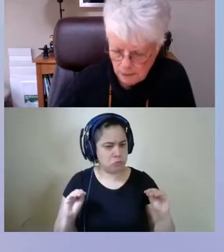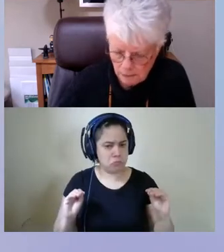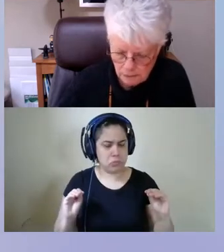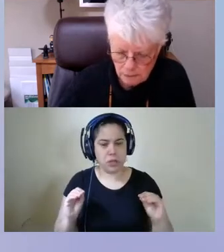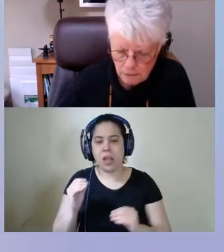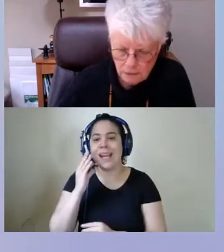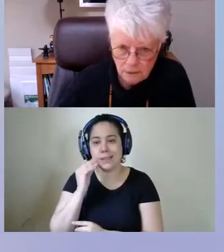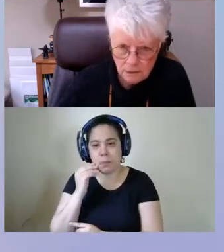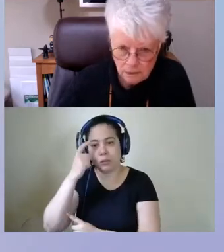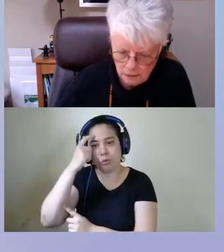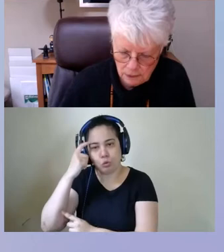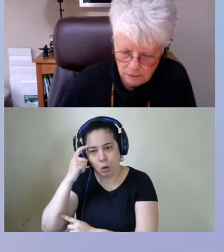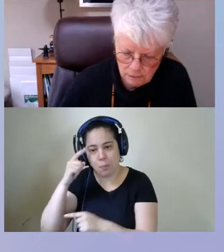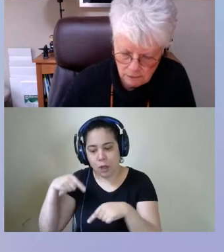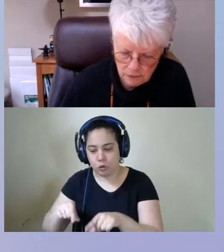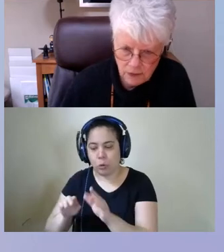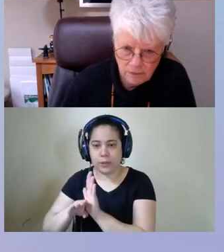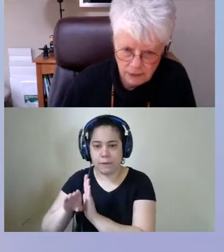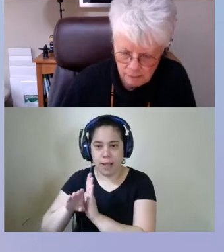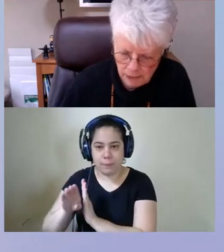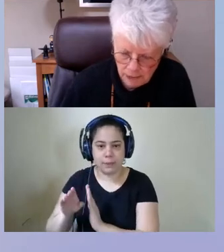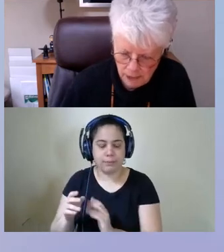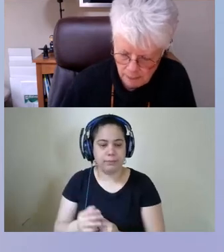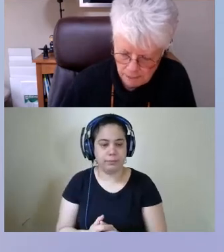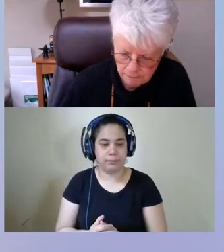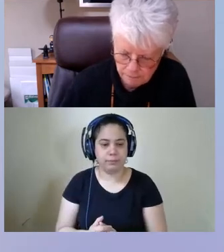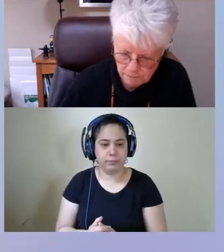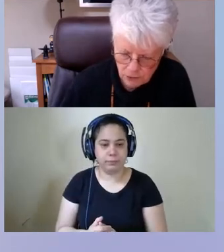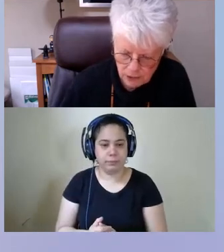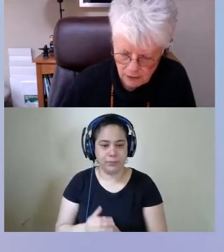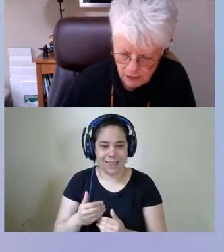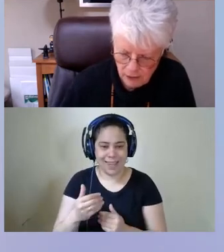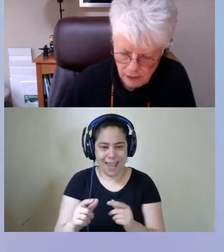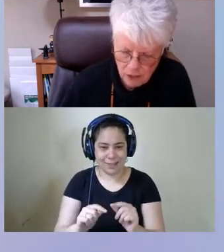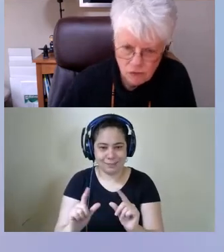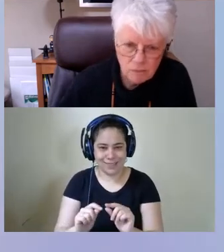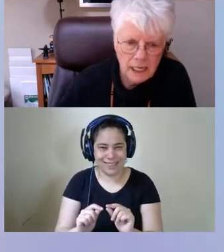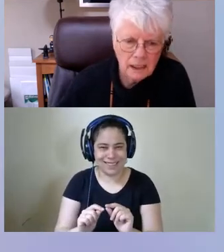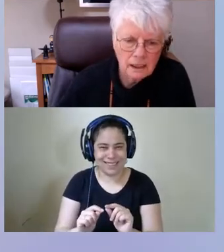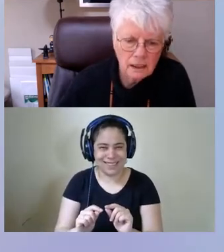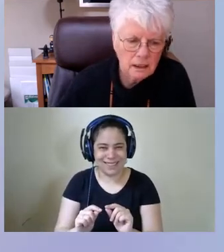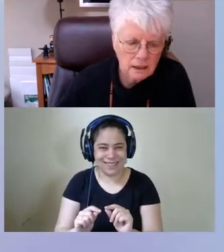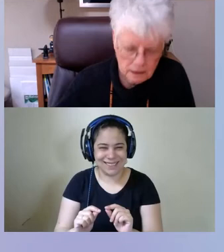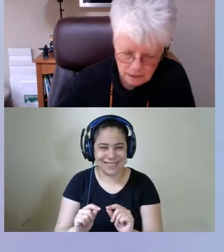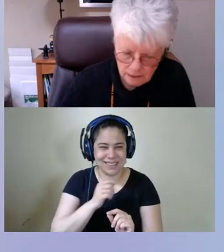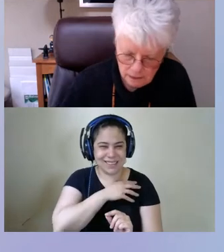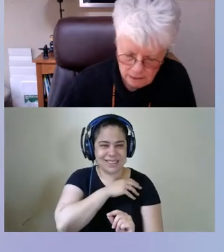trauma. Now, let's see if I can make it happen. Is that dramatic?